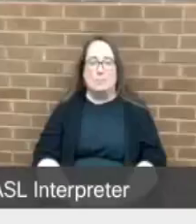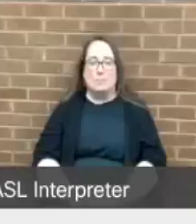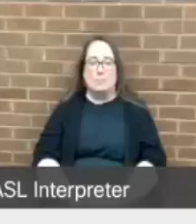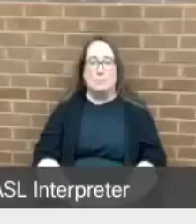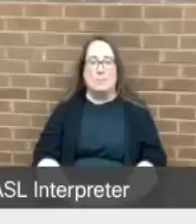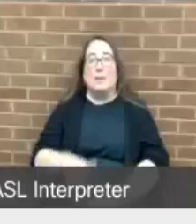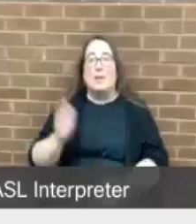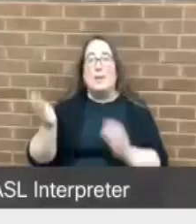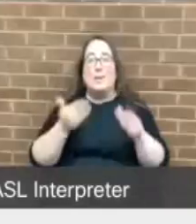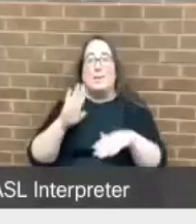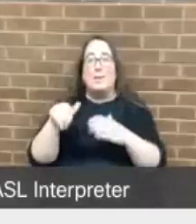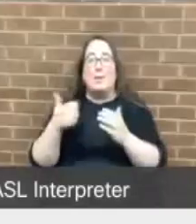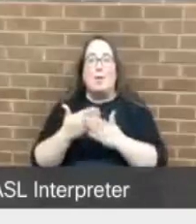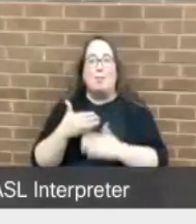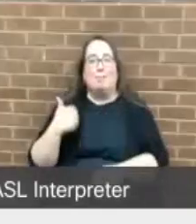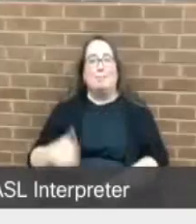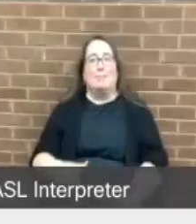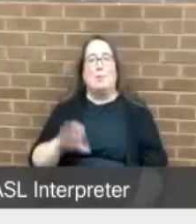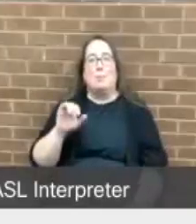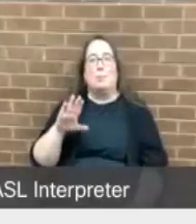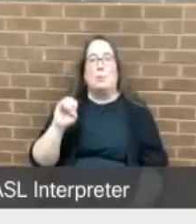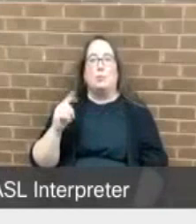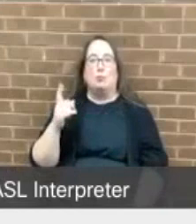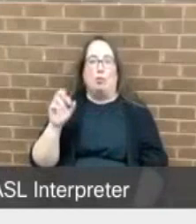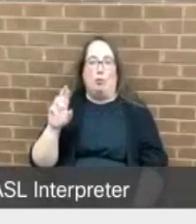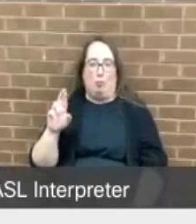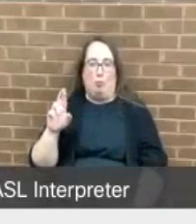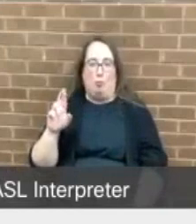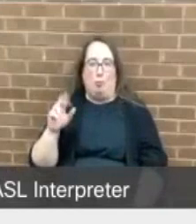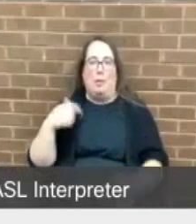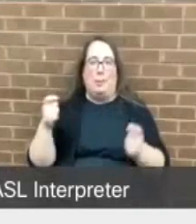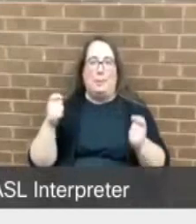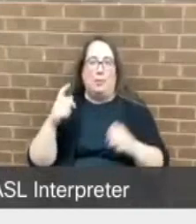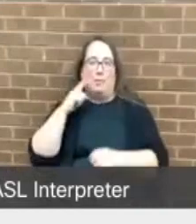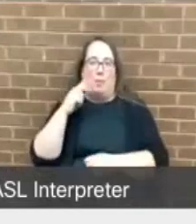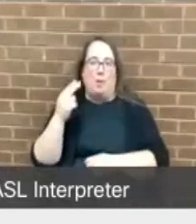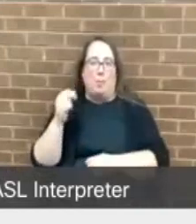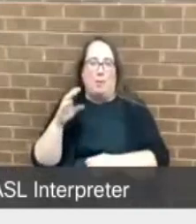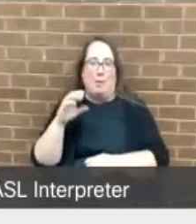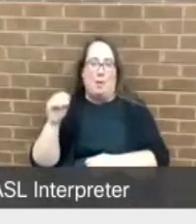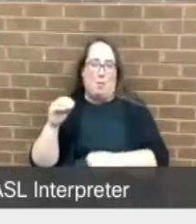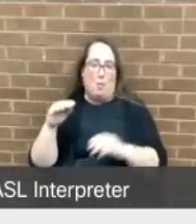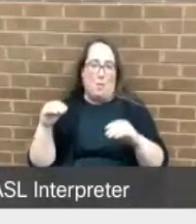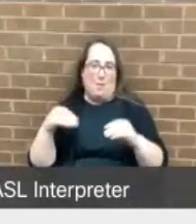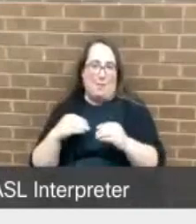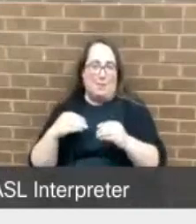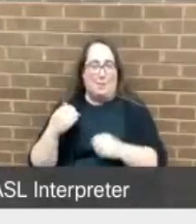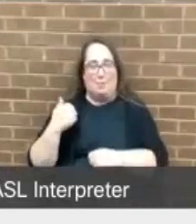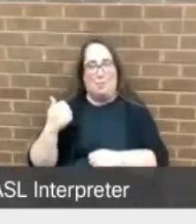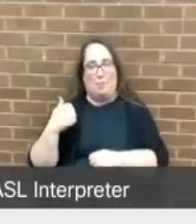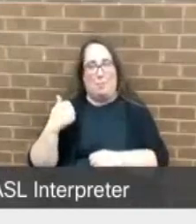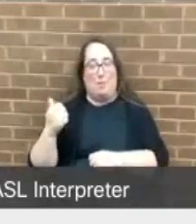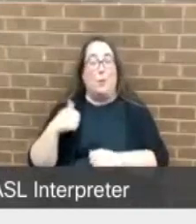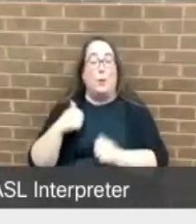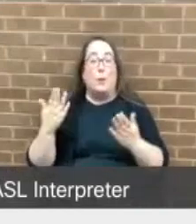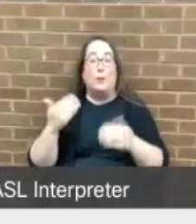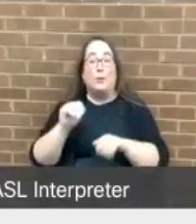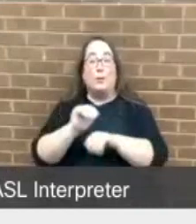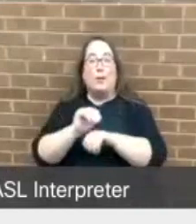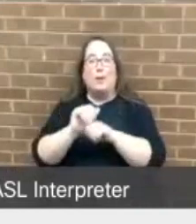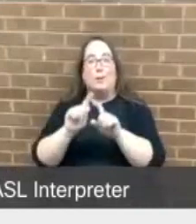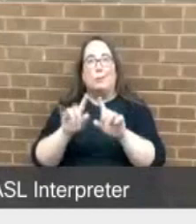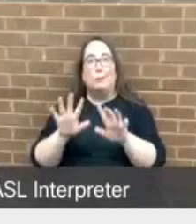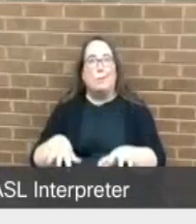All right, welcome everybody. Again, my name is Bruce Gartner, the administrator for the Howard County Office of Transportation. We're here this evening to